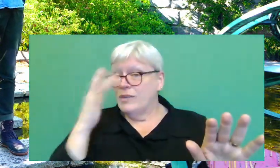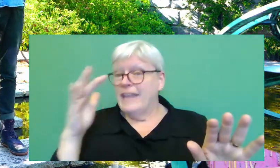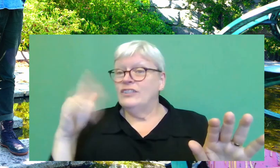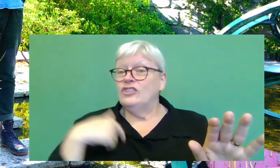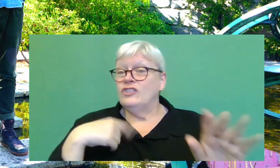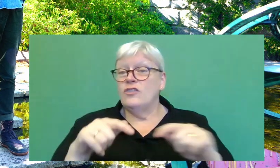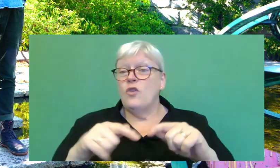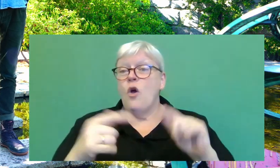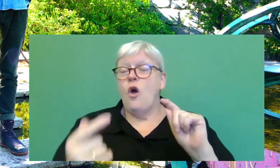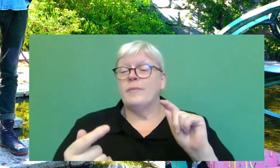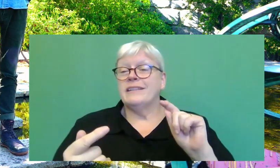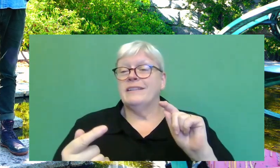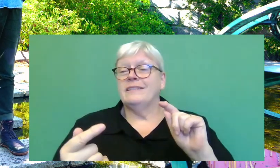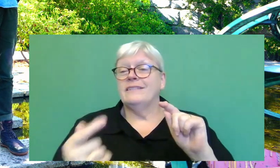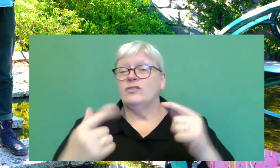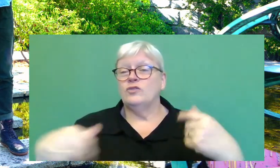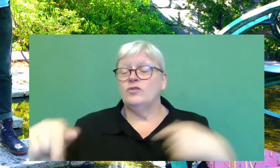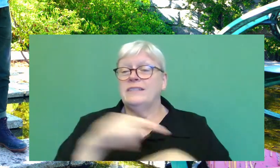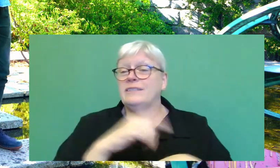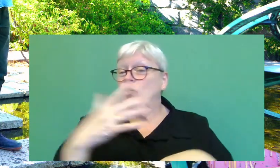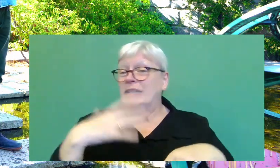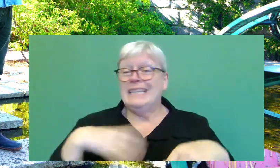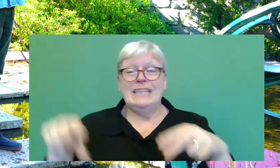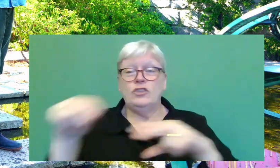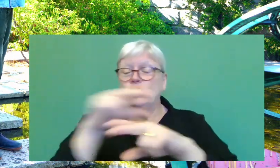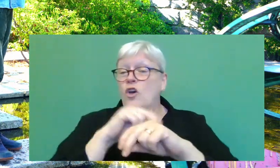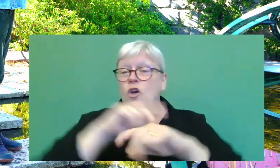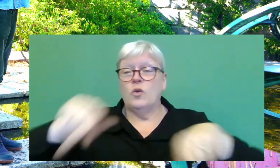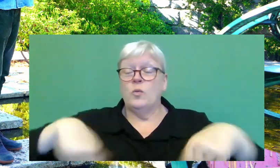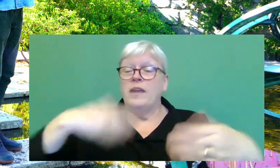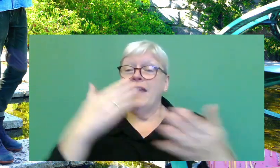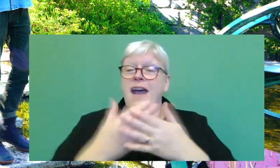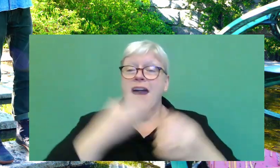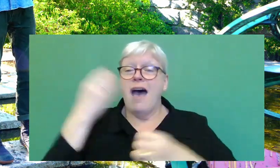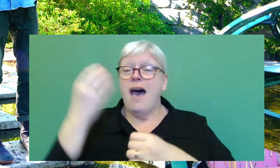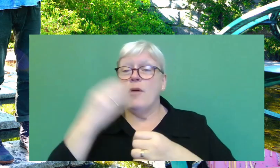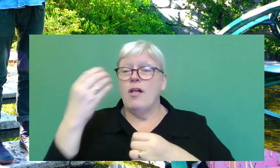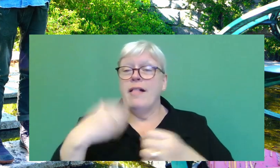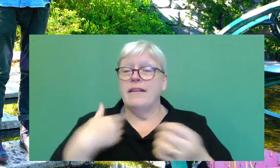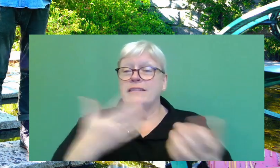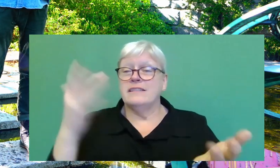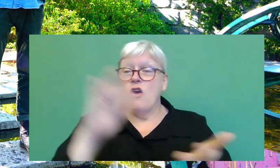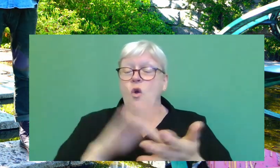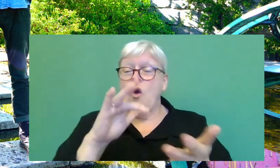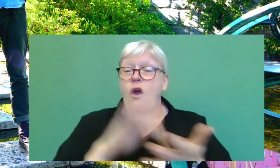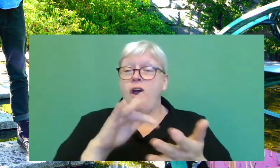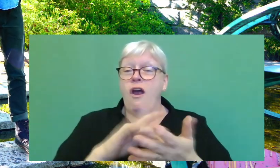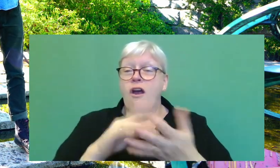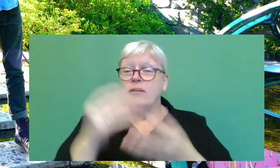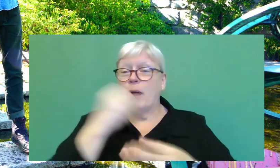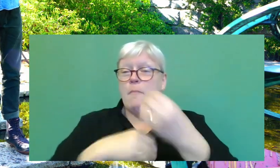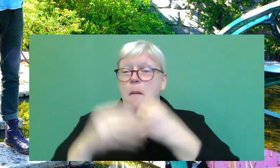vim of not needing chit-chat. We are apples, here's our core, sprouting pips in every belly.